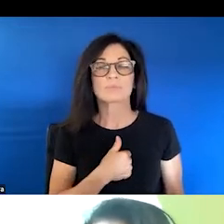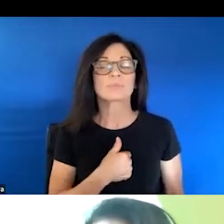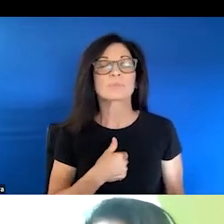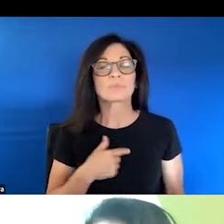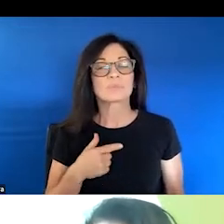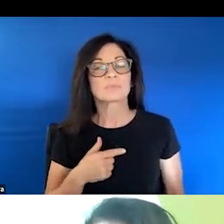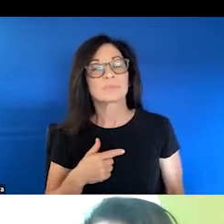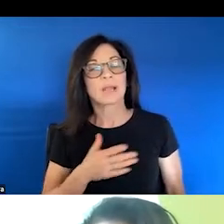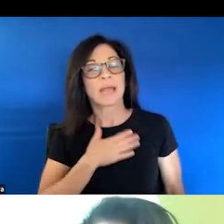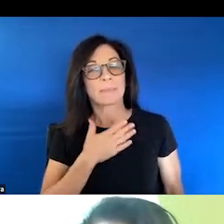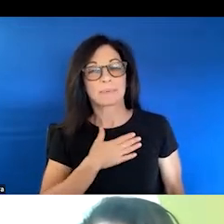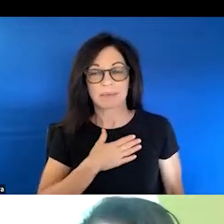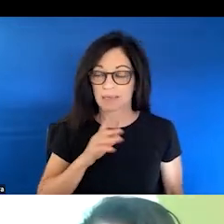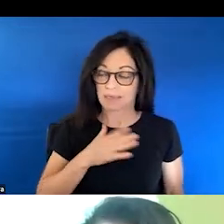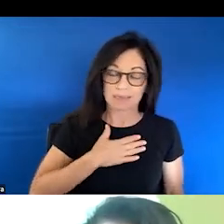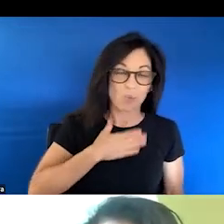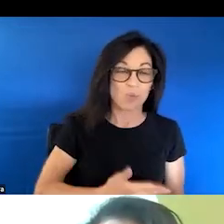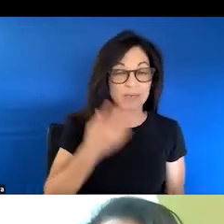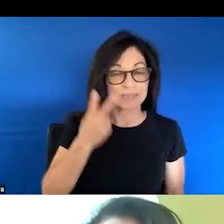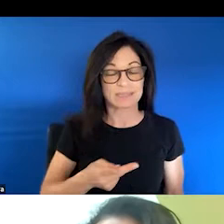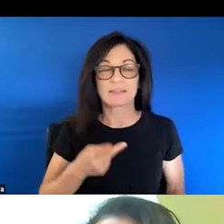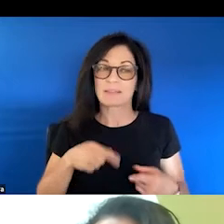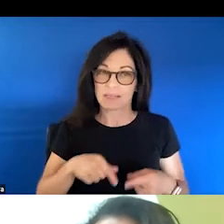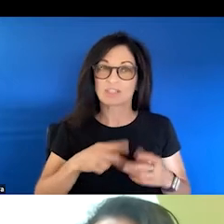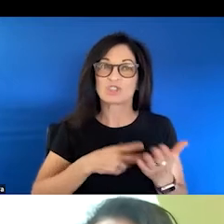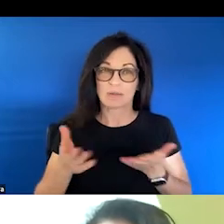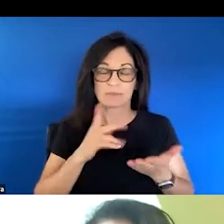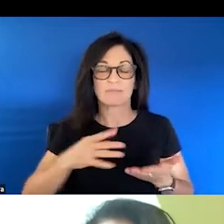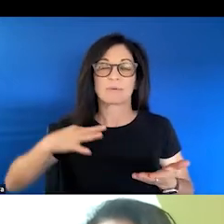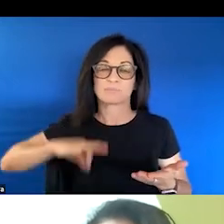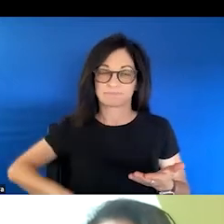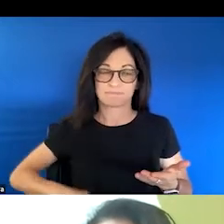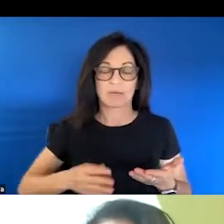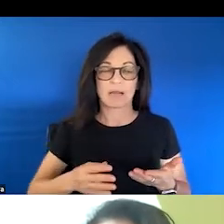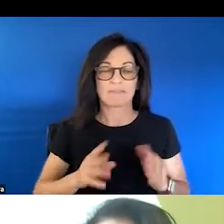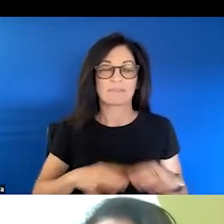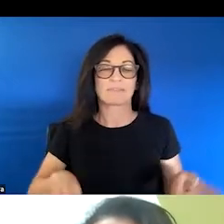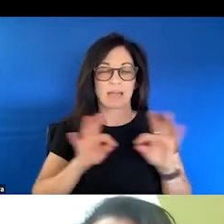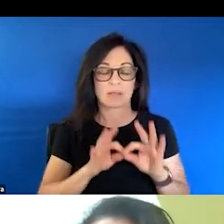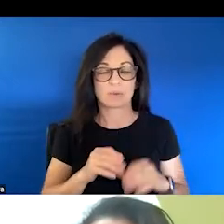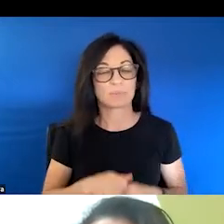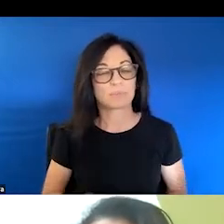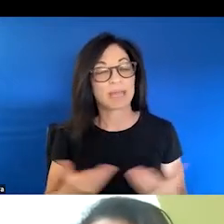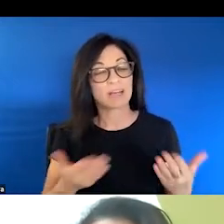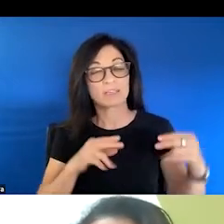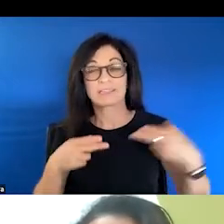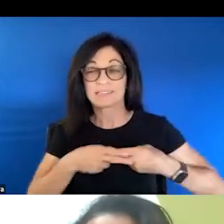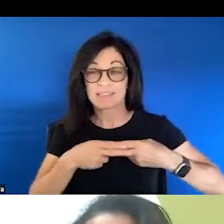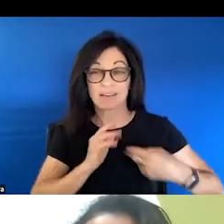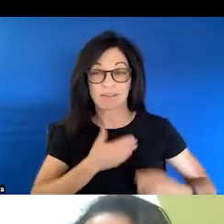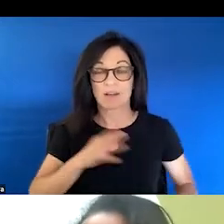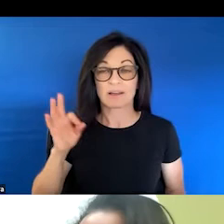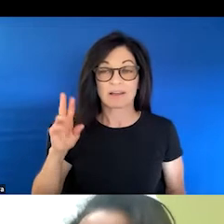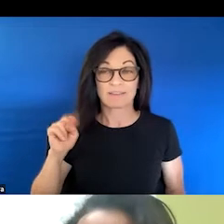the value of this service. And here is a slide of our funding